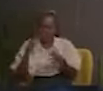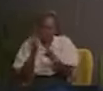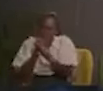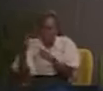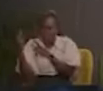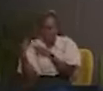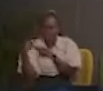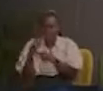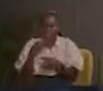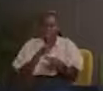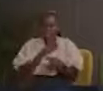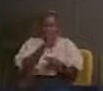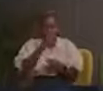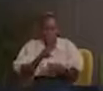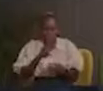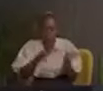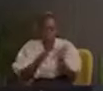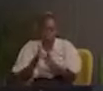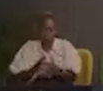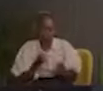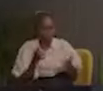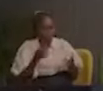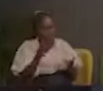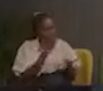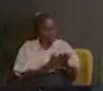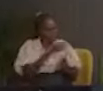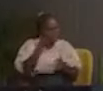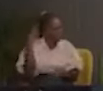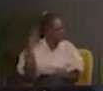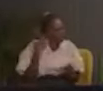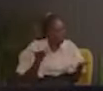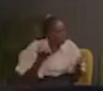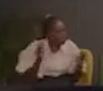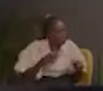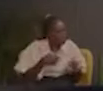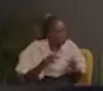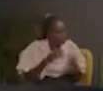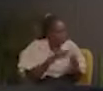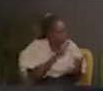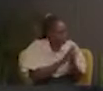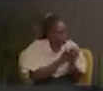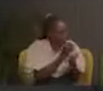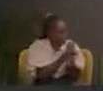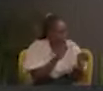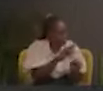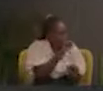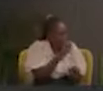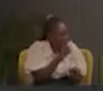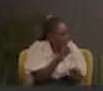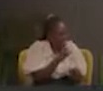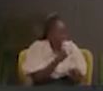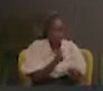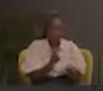"Good master, what must I do to be saved?" Hallelujah.